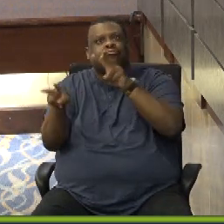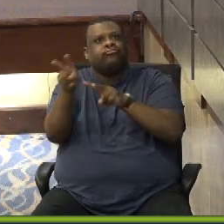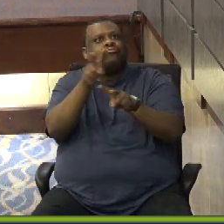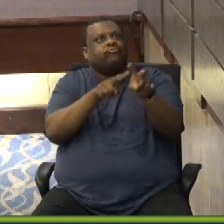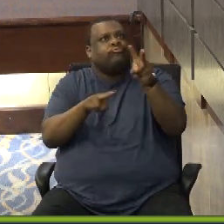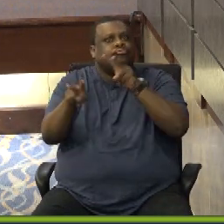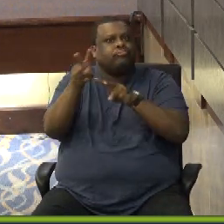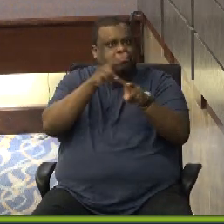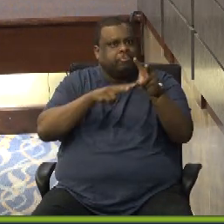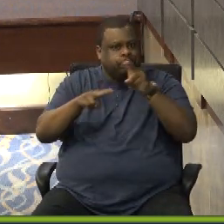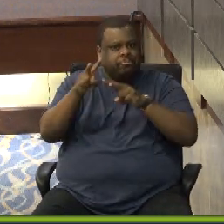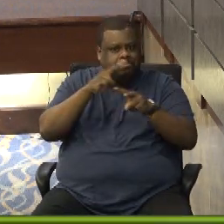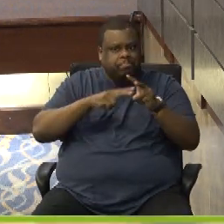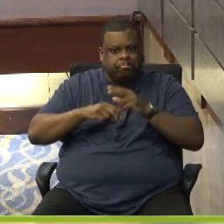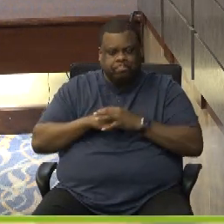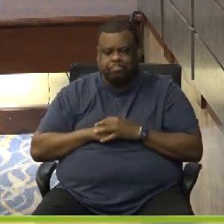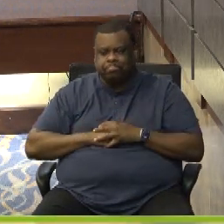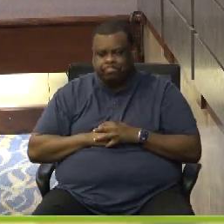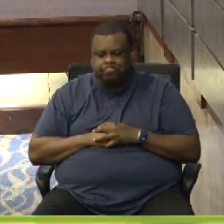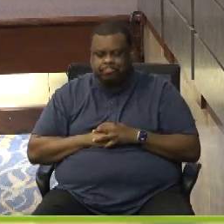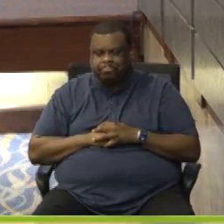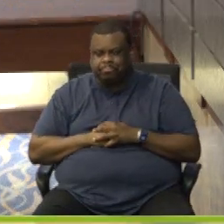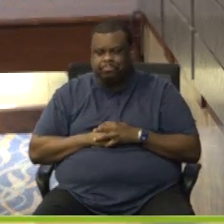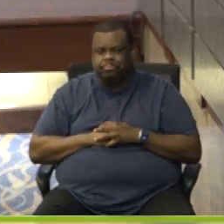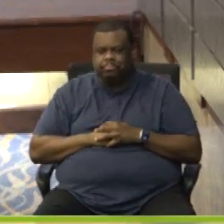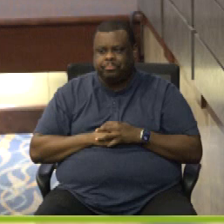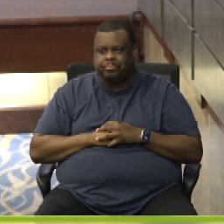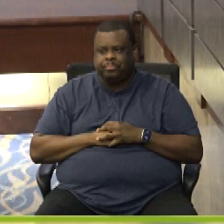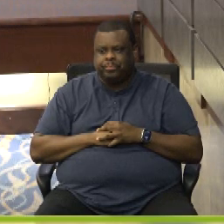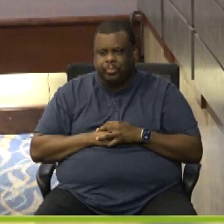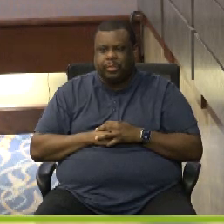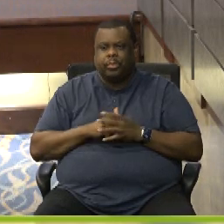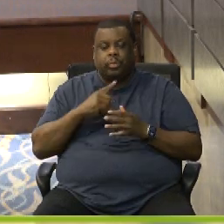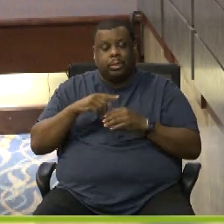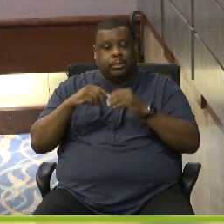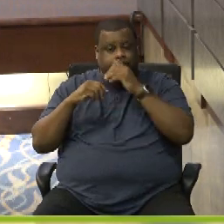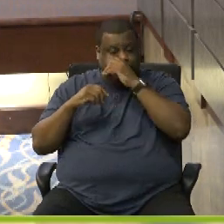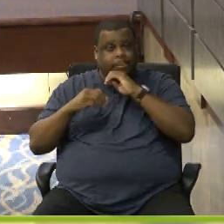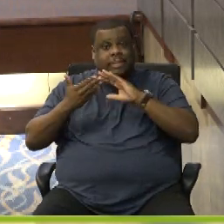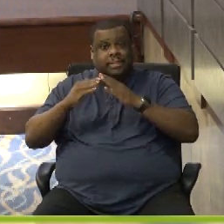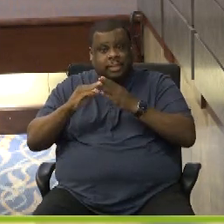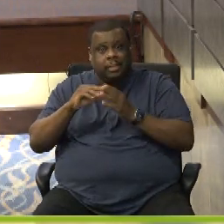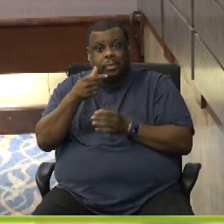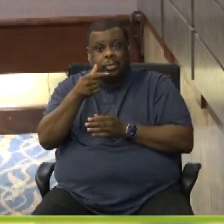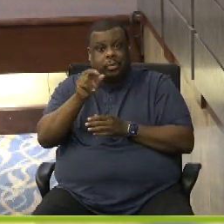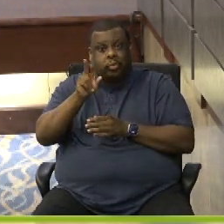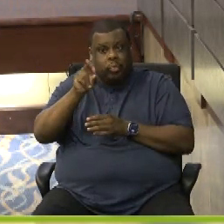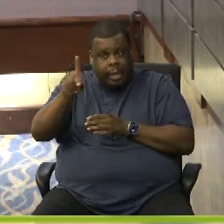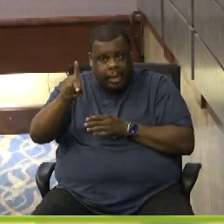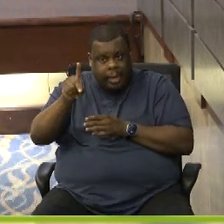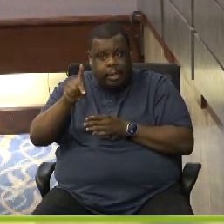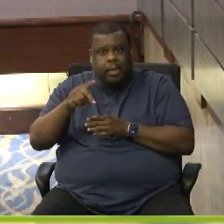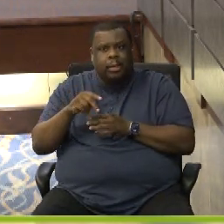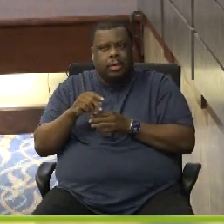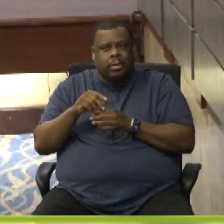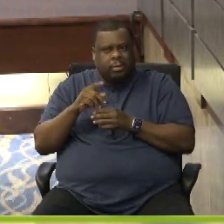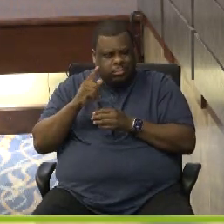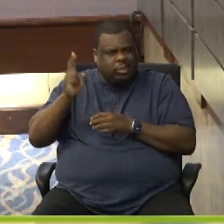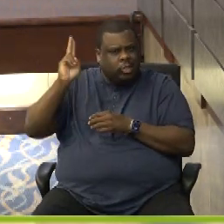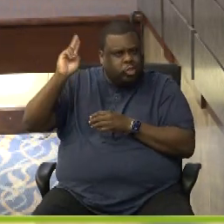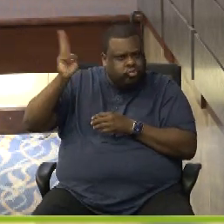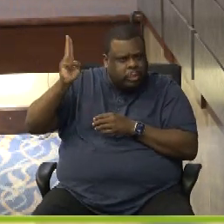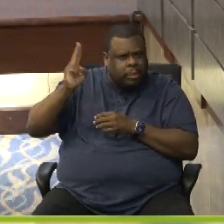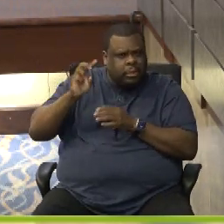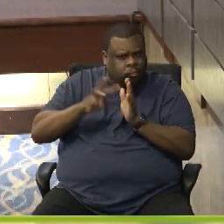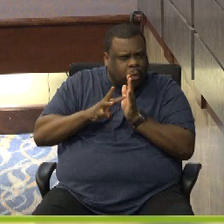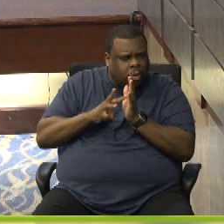able to communicate in a cohesive way. Our evolving city brand provides new tools and structure, but finds its roots in the historical legacy